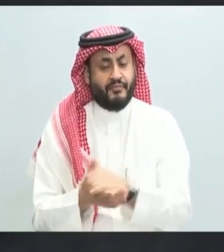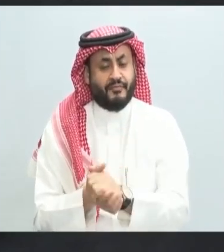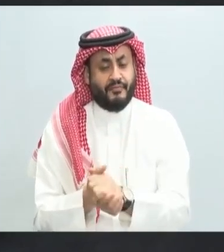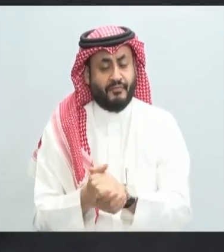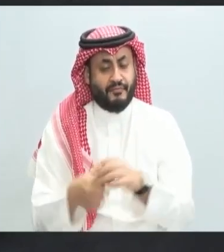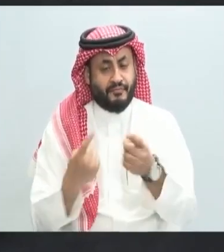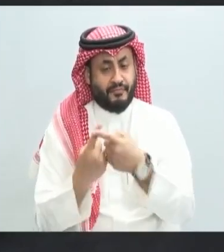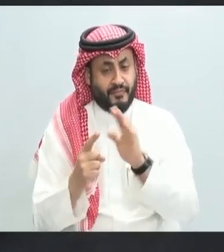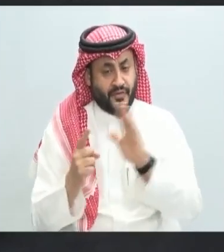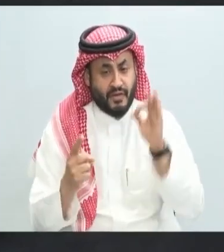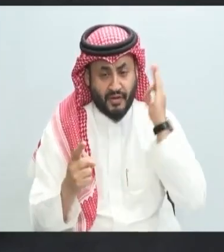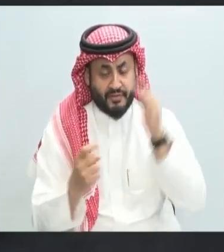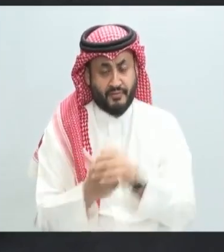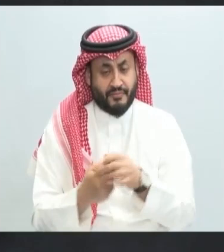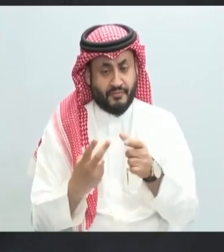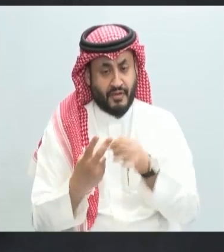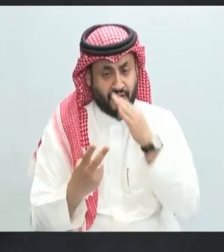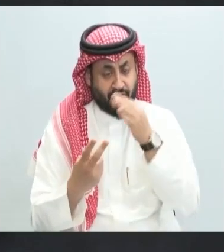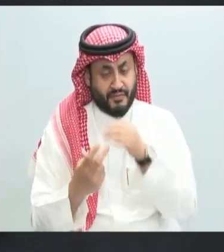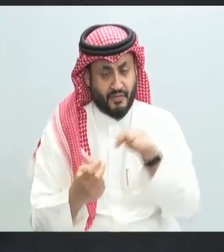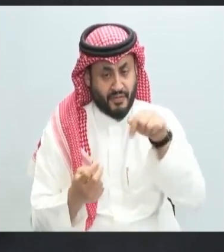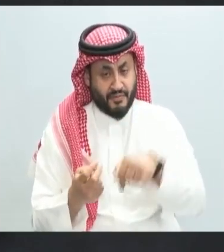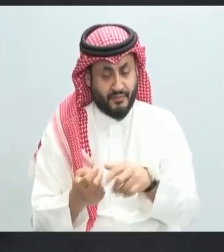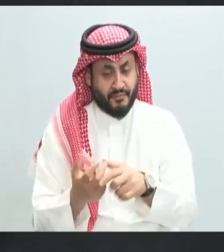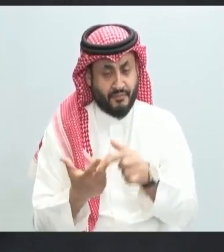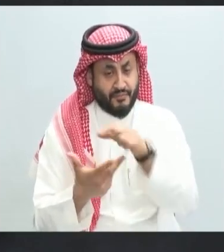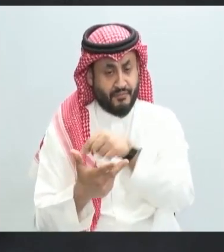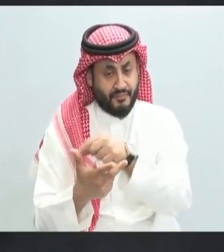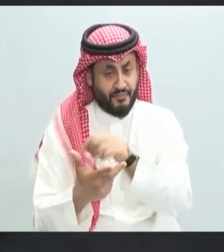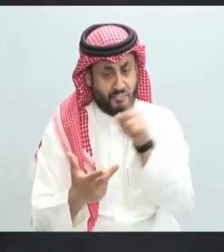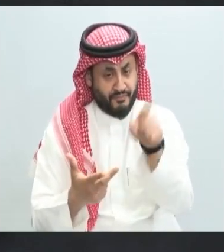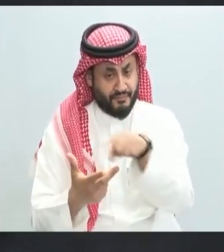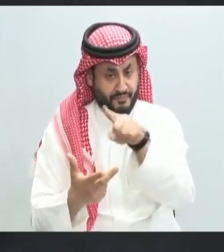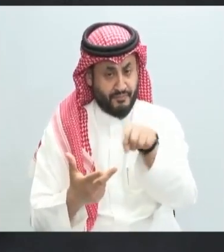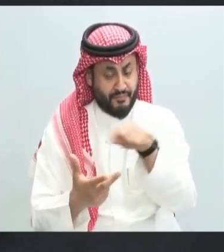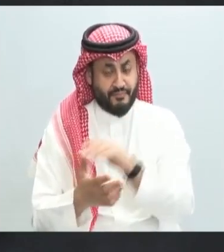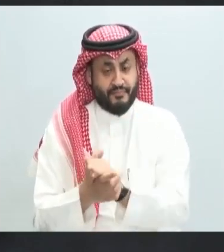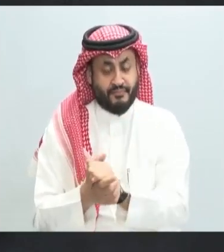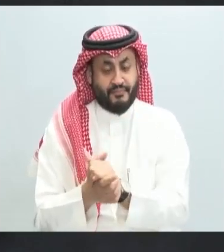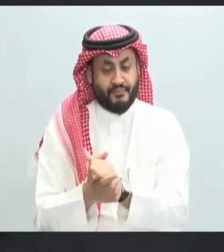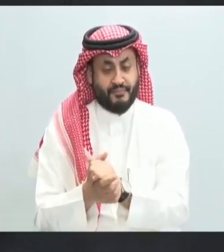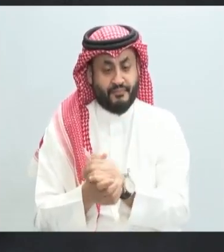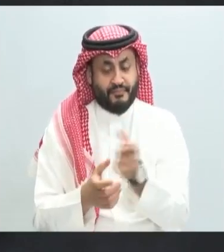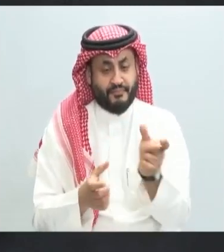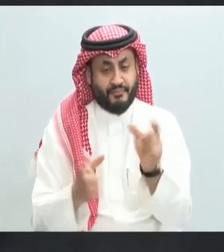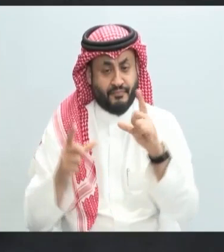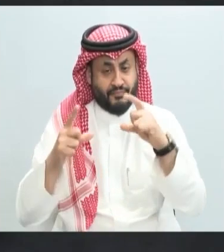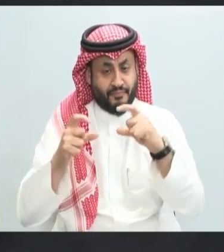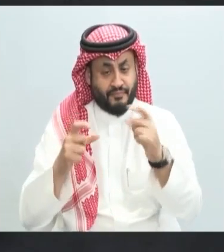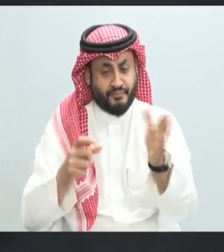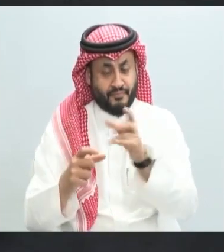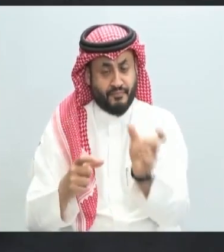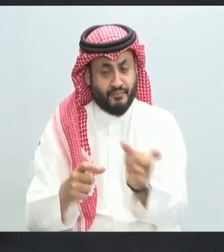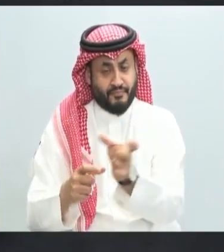did listen, we did say, and now we need to match. We need to match these pictures